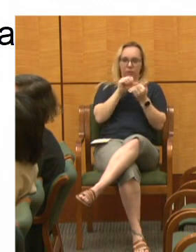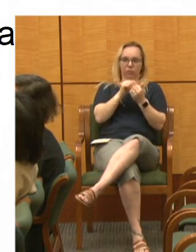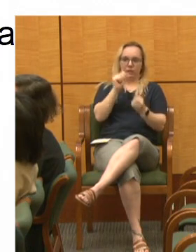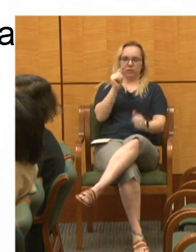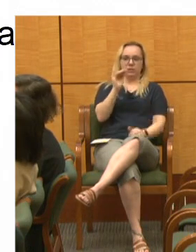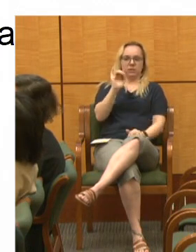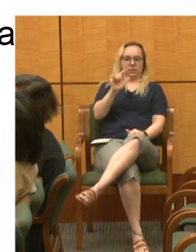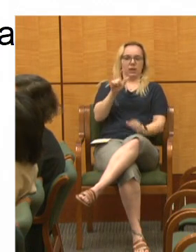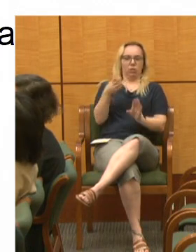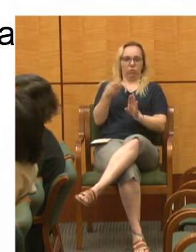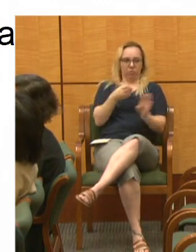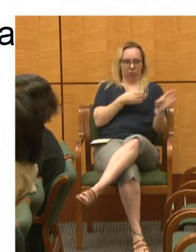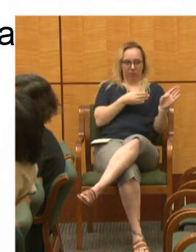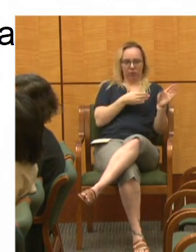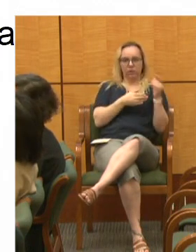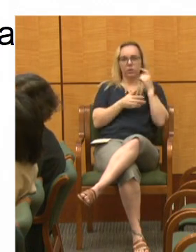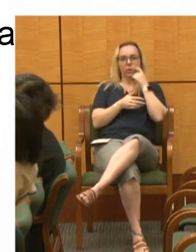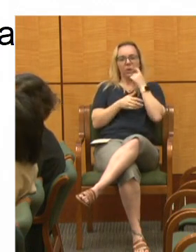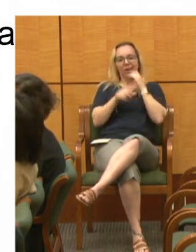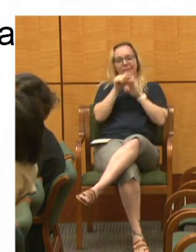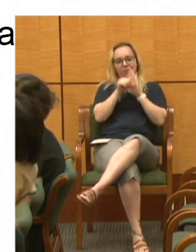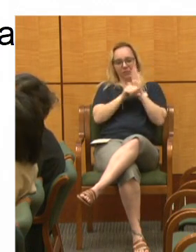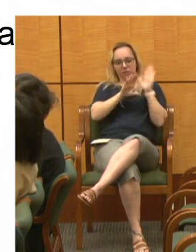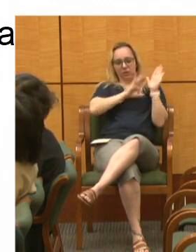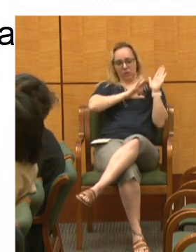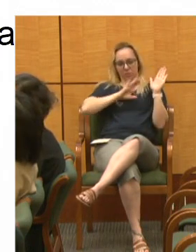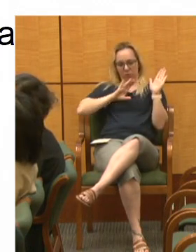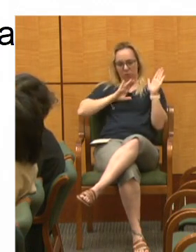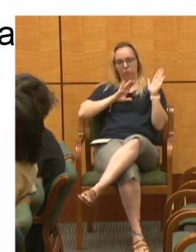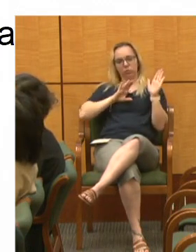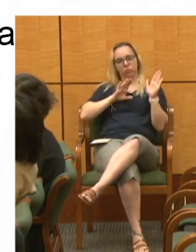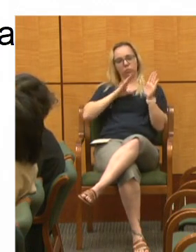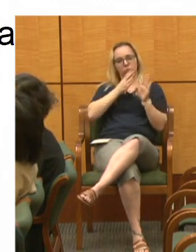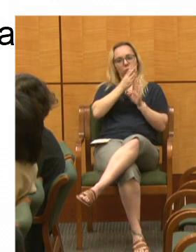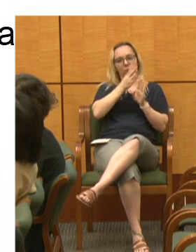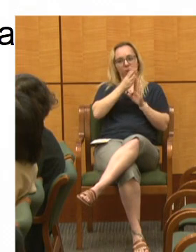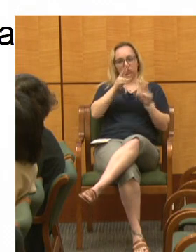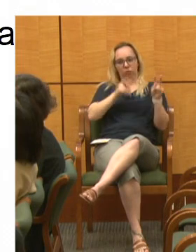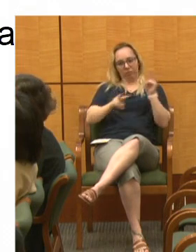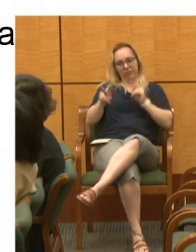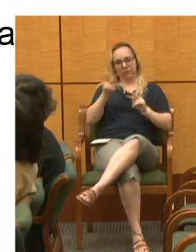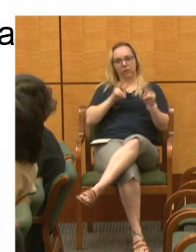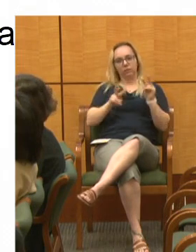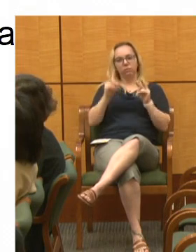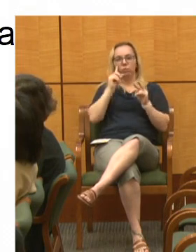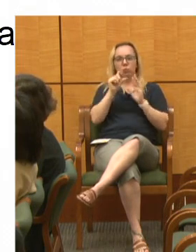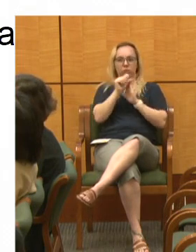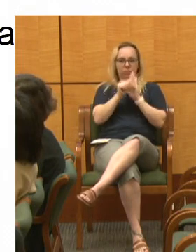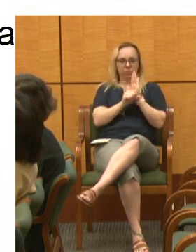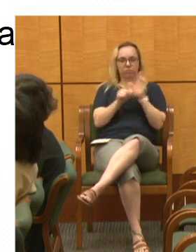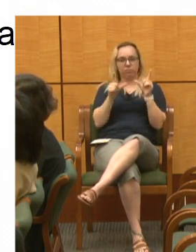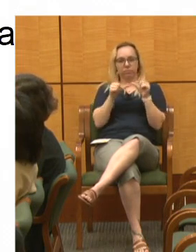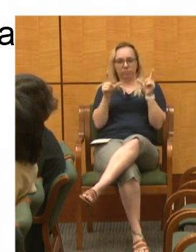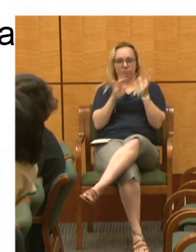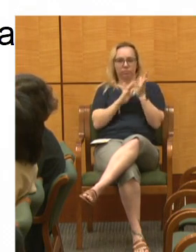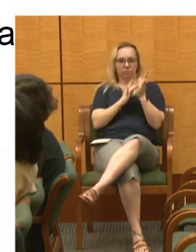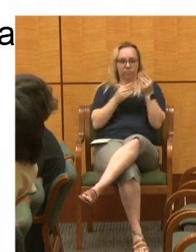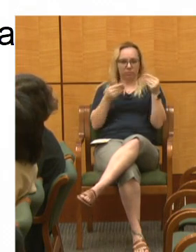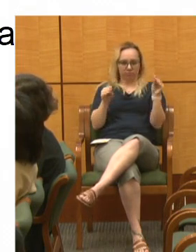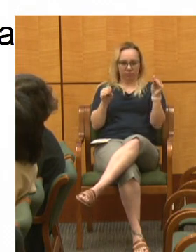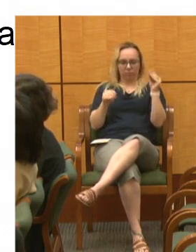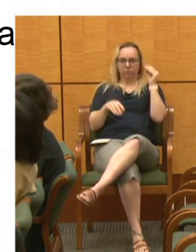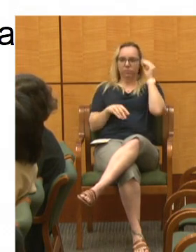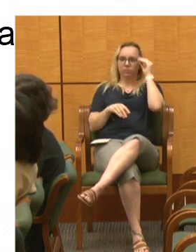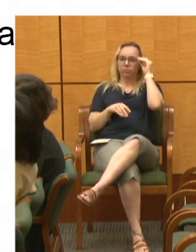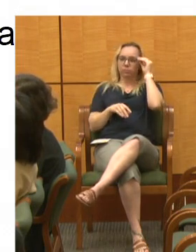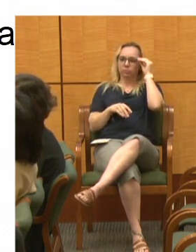preparations. State boards of pharmacy have primary oversight over state licensed pharmacies, as all state licensed professions and